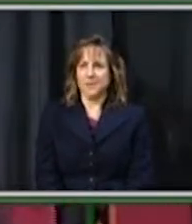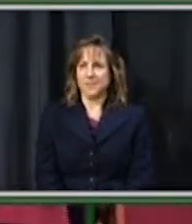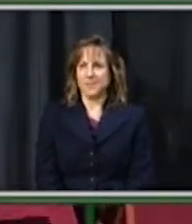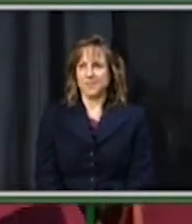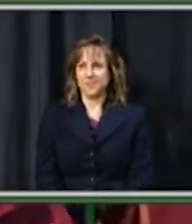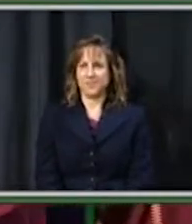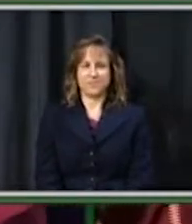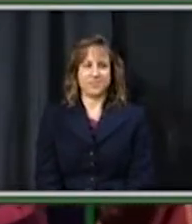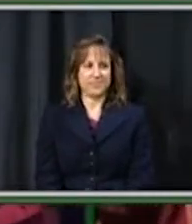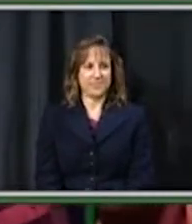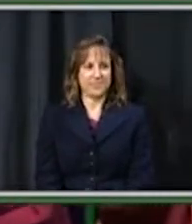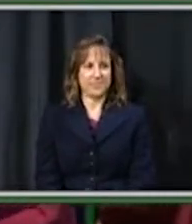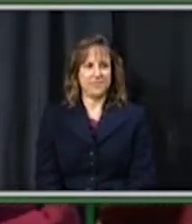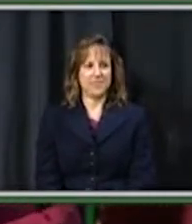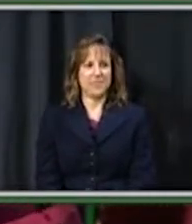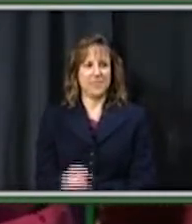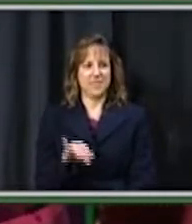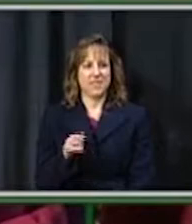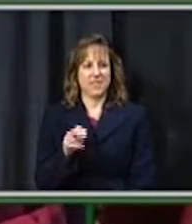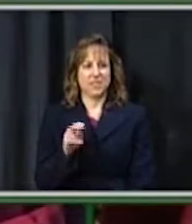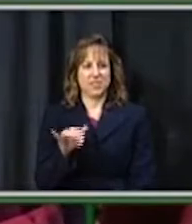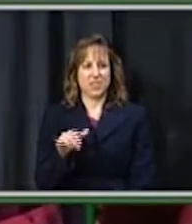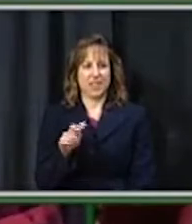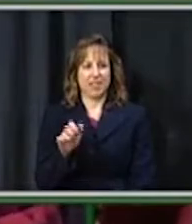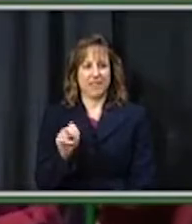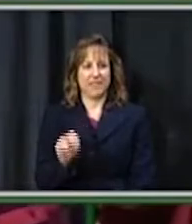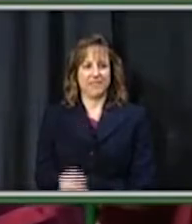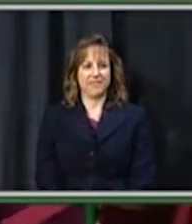Min Chow Chow Win.